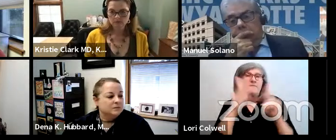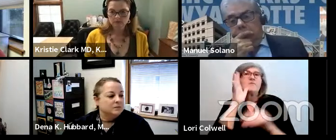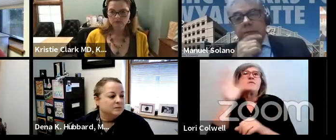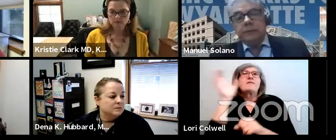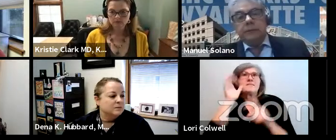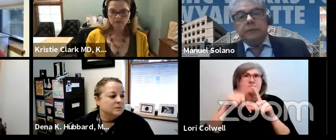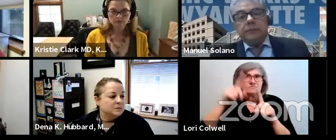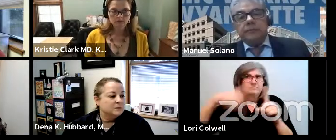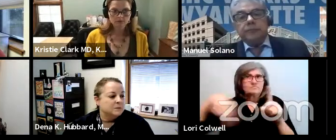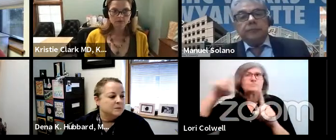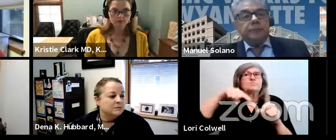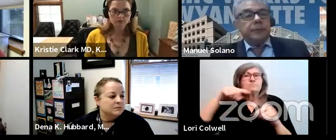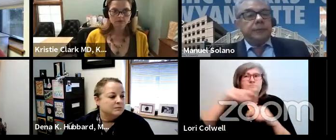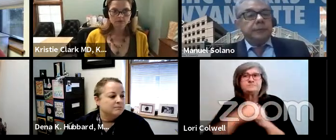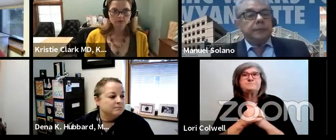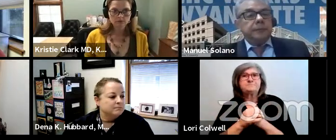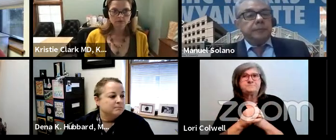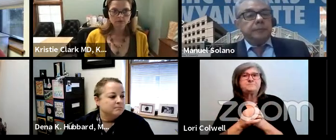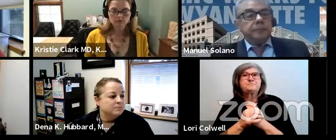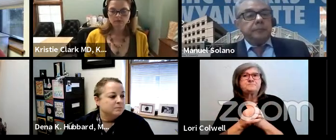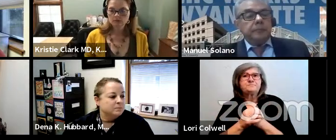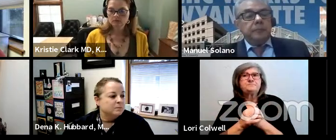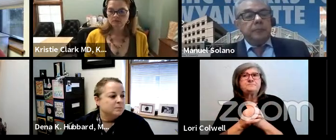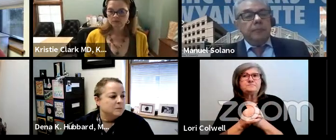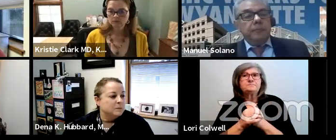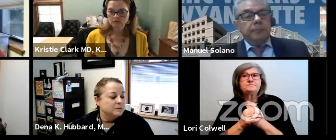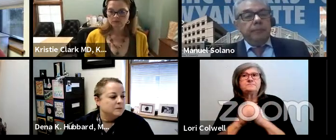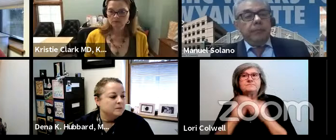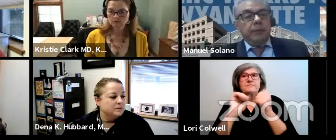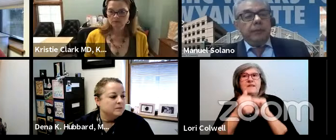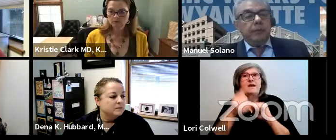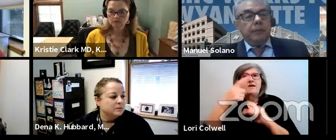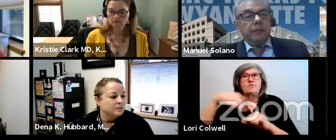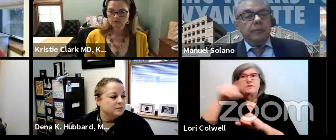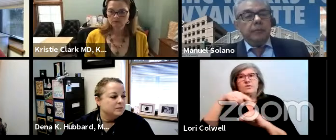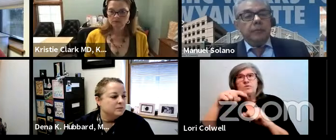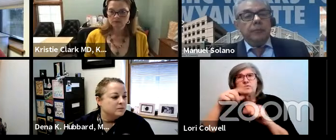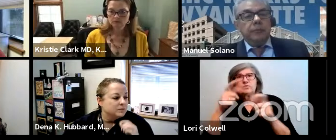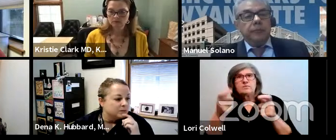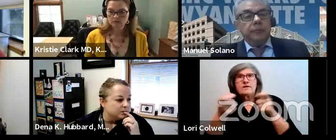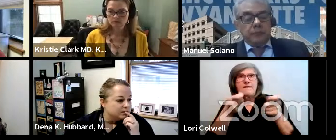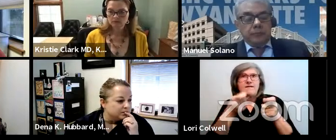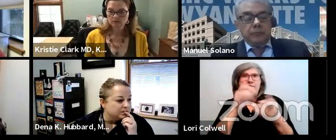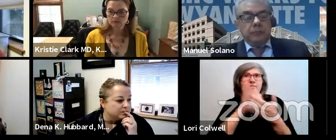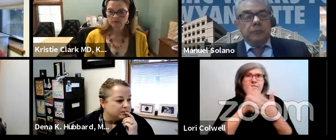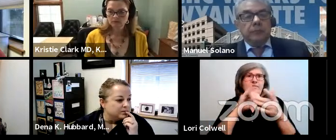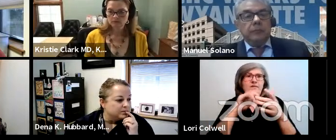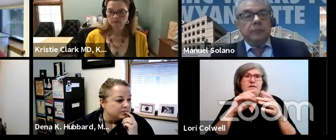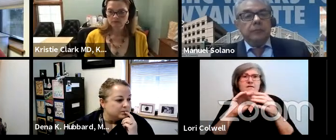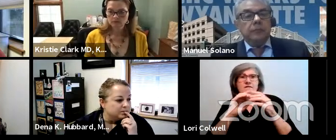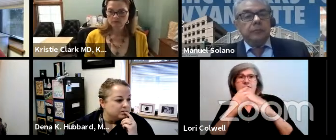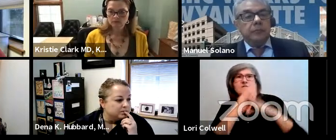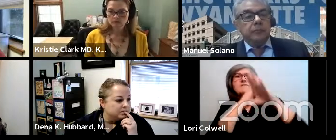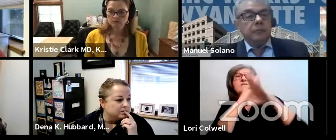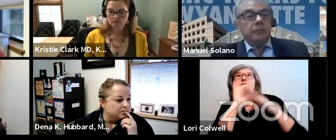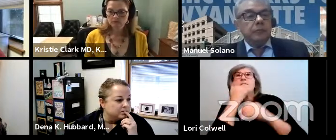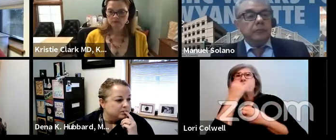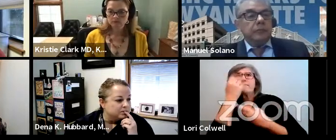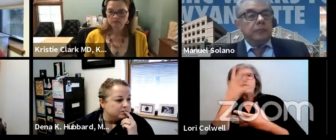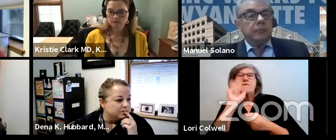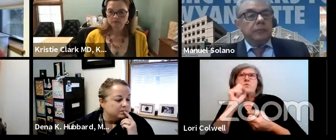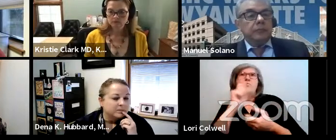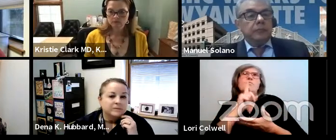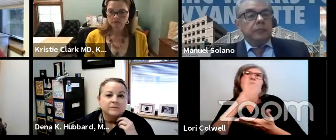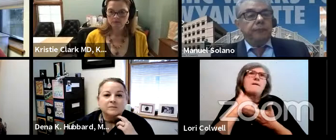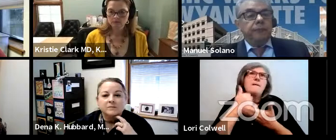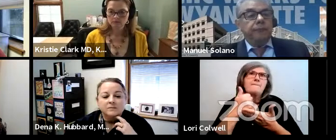you. And so just, how you channel that to combat this misinformation could be really, really helpful.